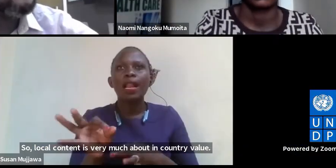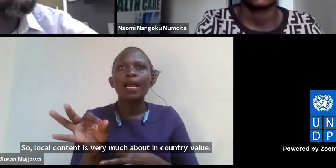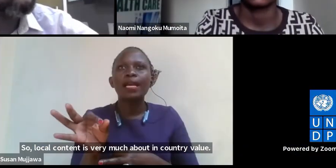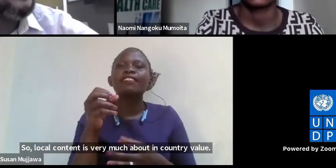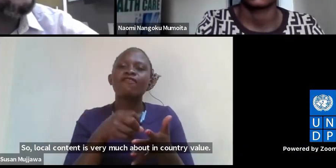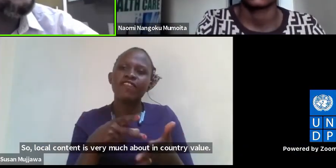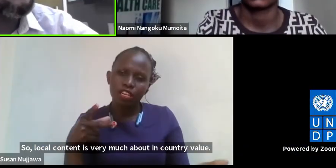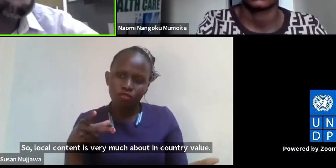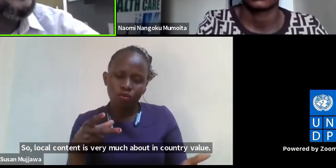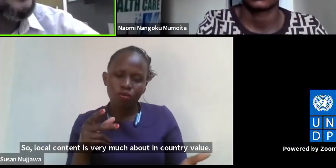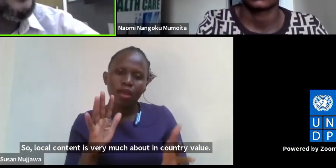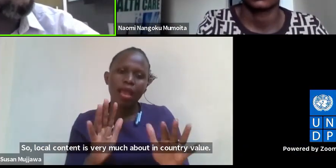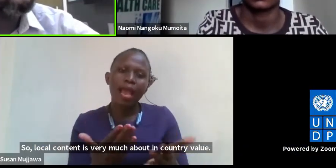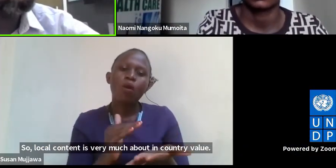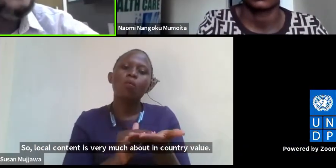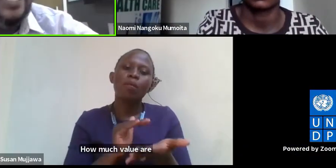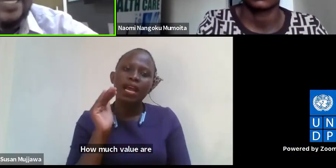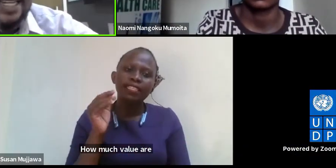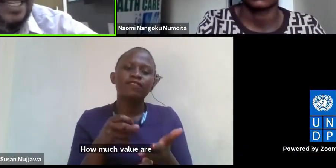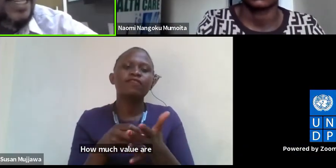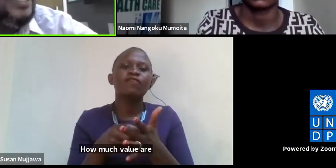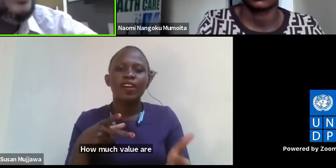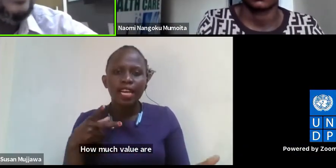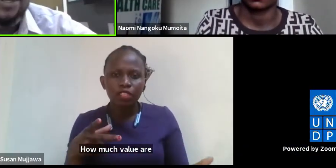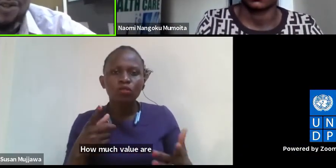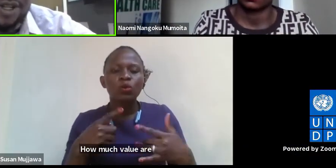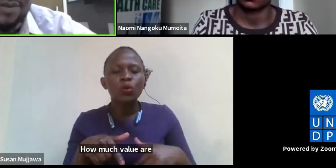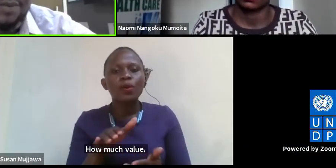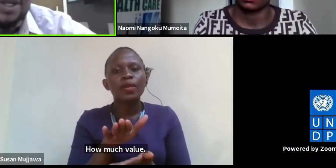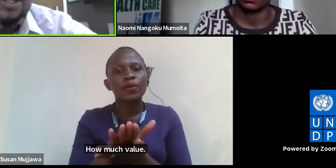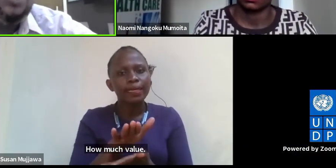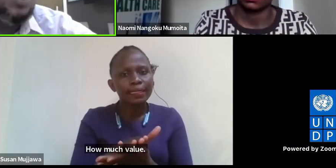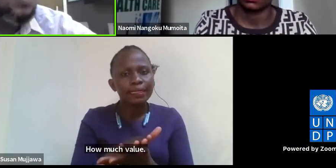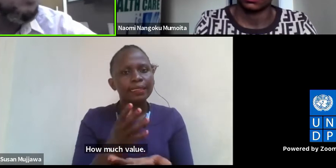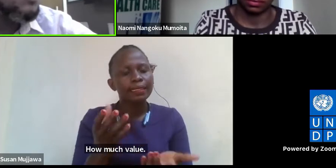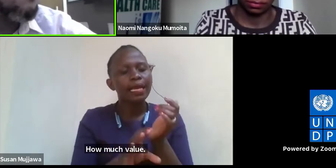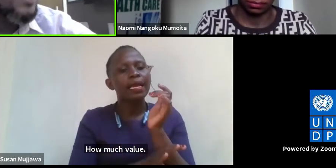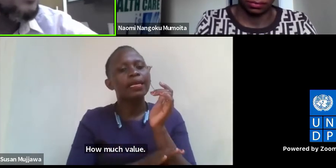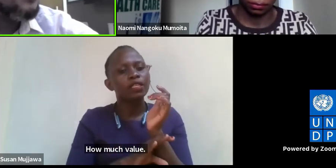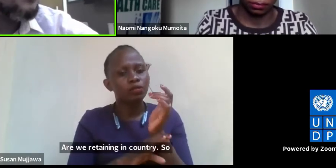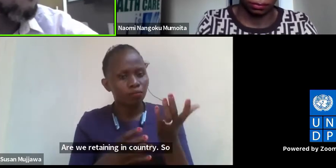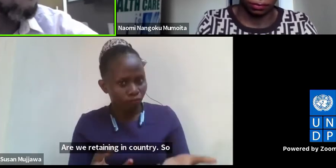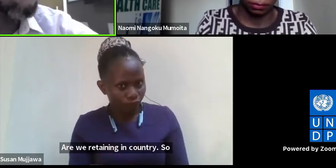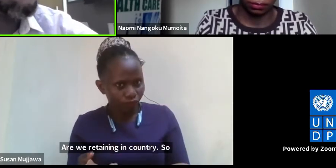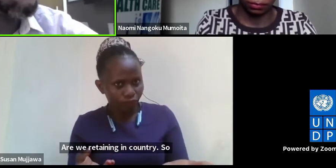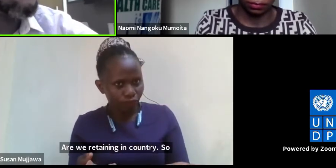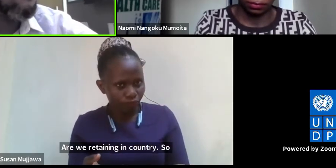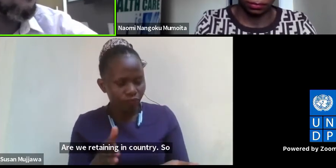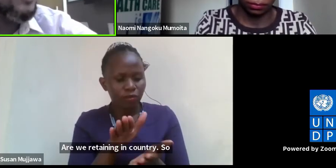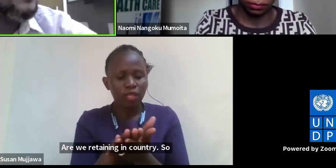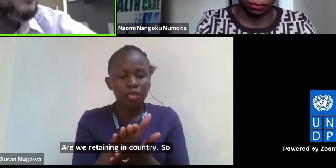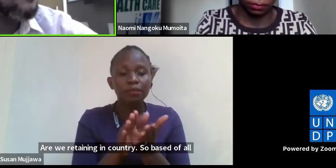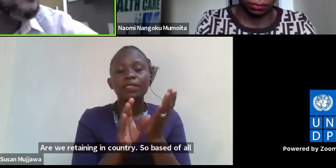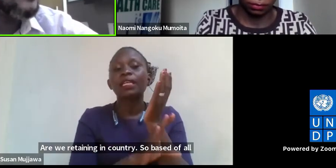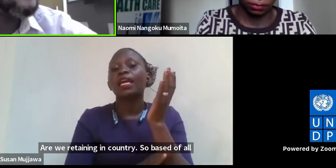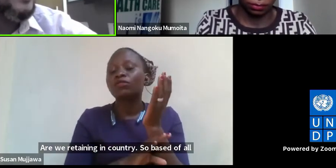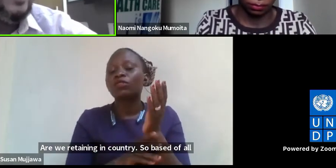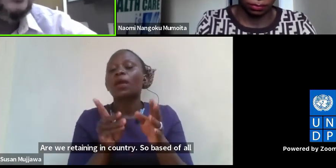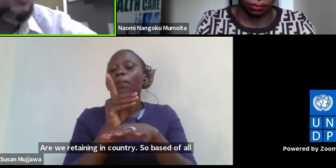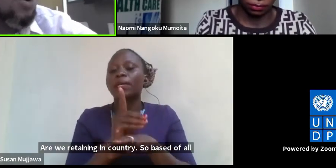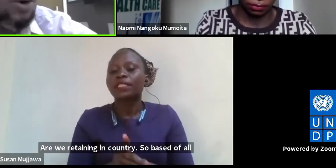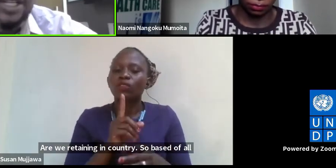much value are we retaining in-country? So based off all that is